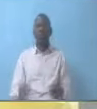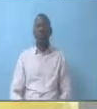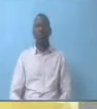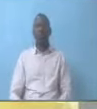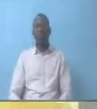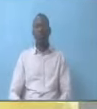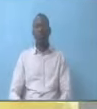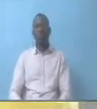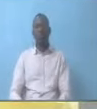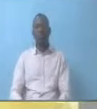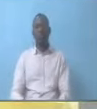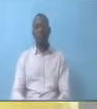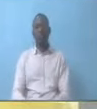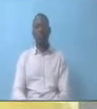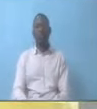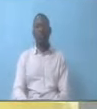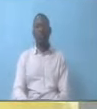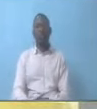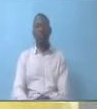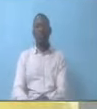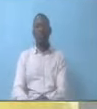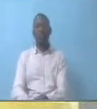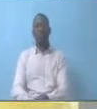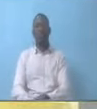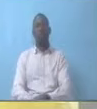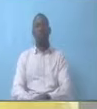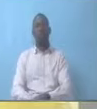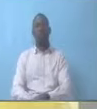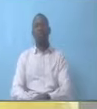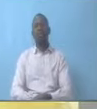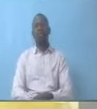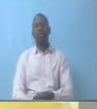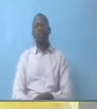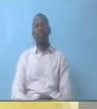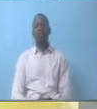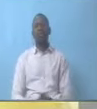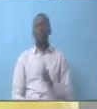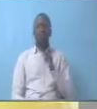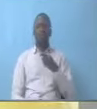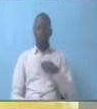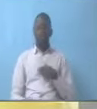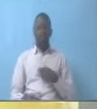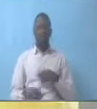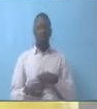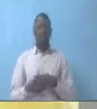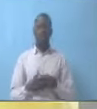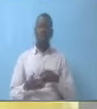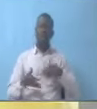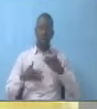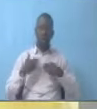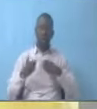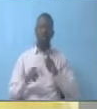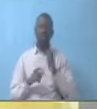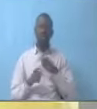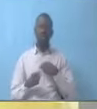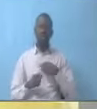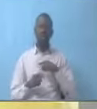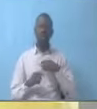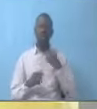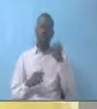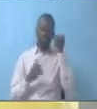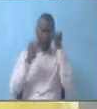But I am satisfied with my conscience that I have tried to do a great deal for